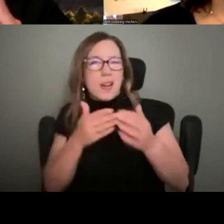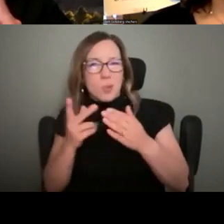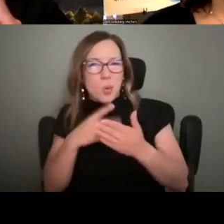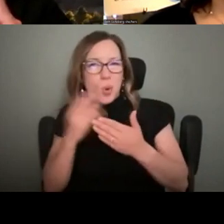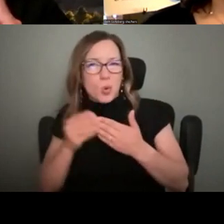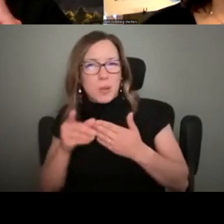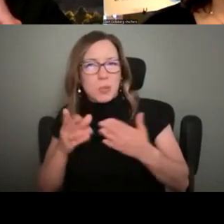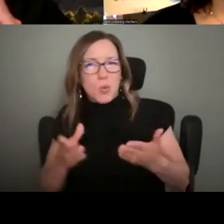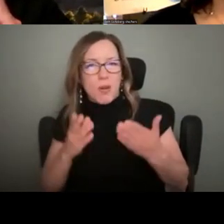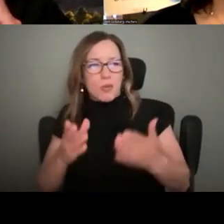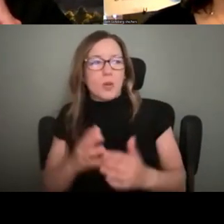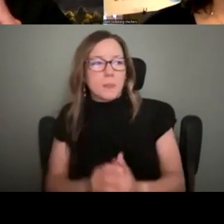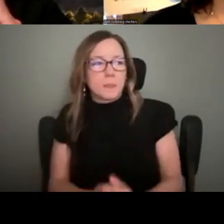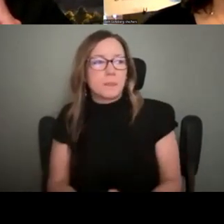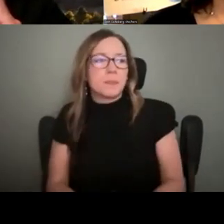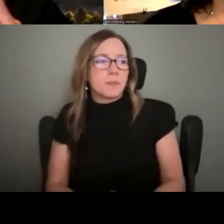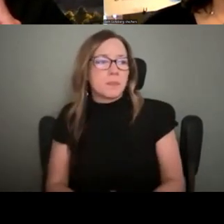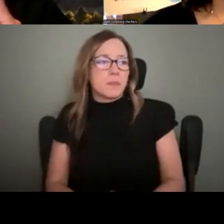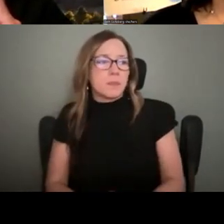your community.